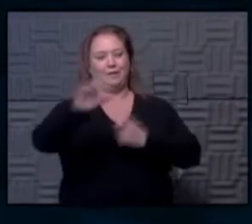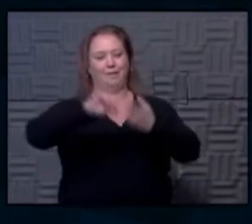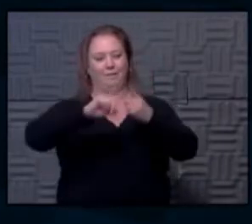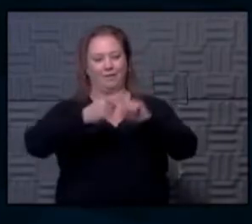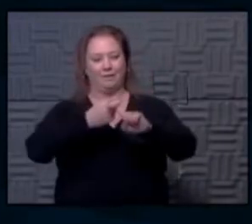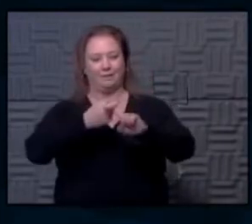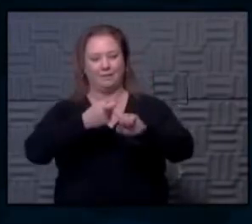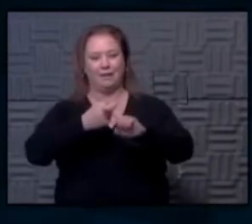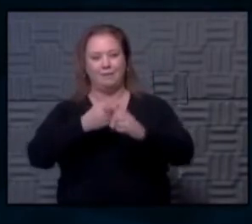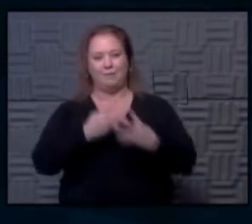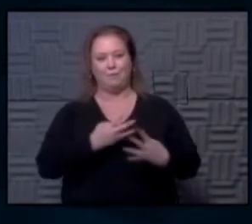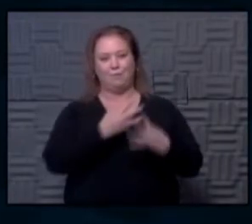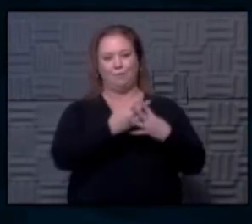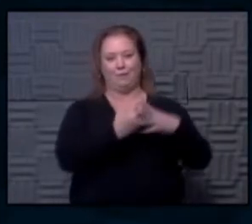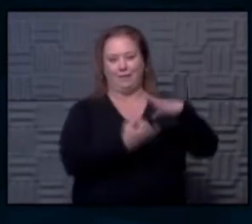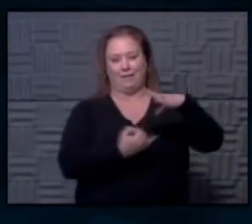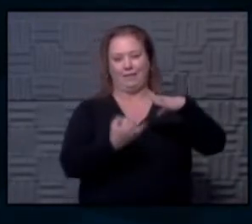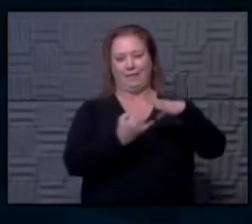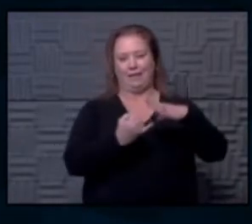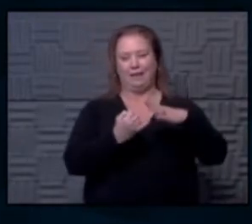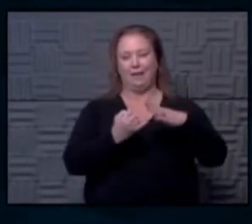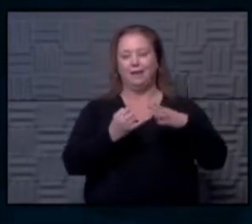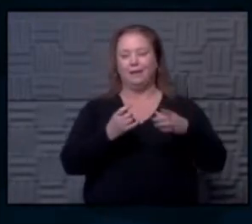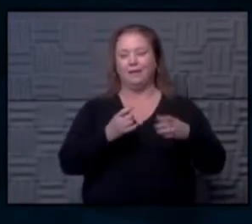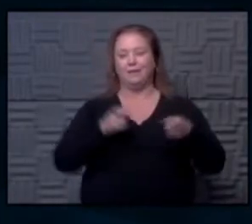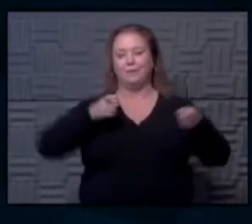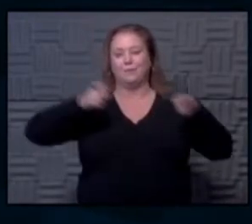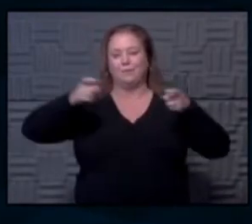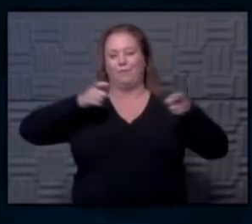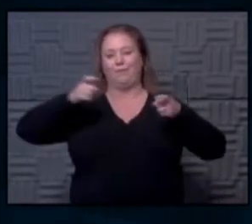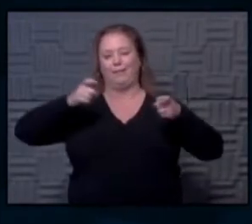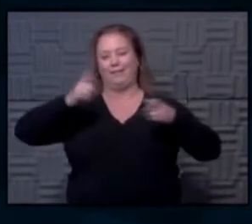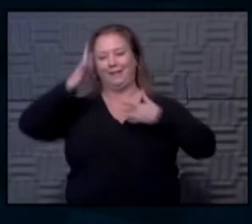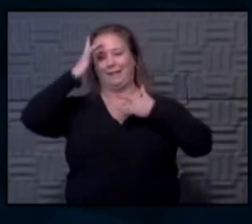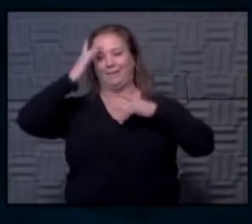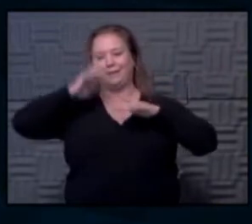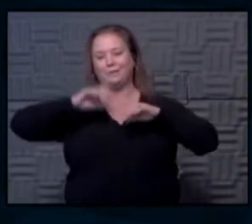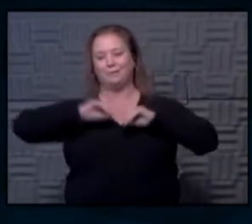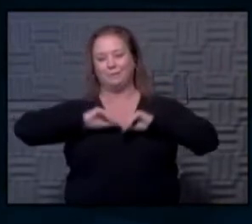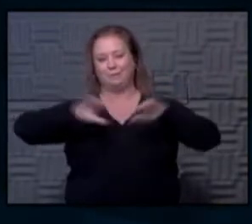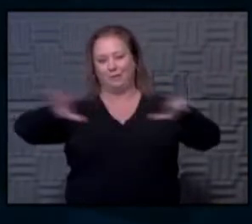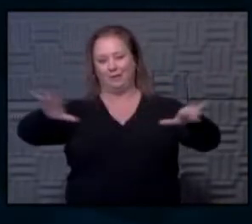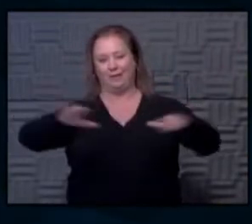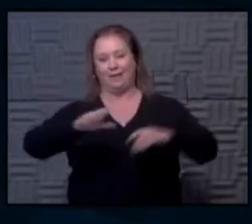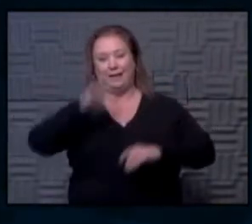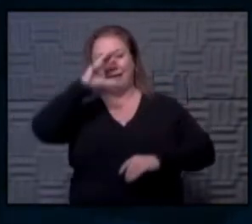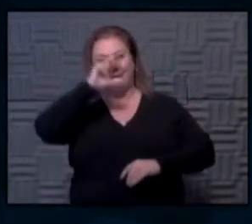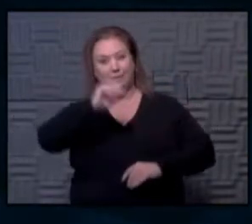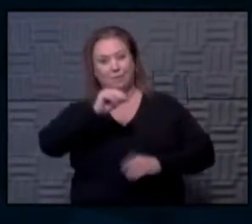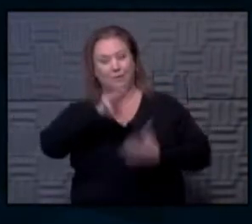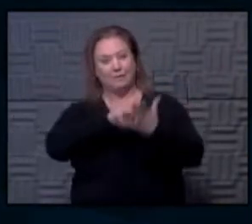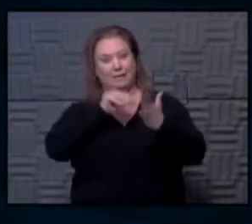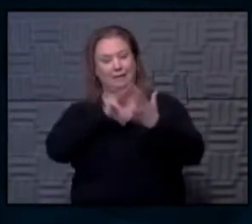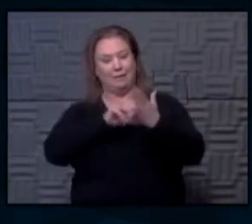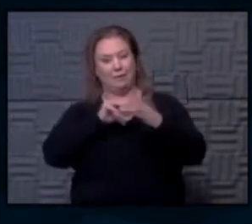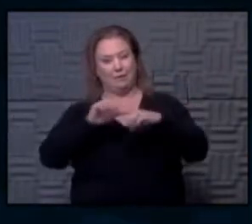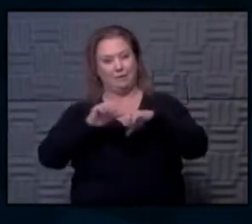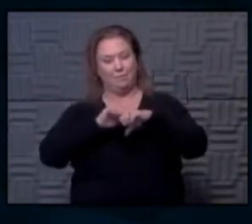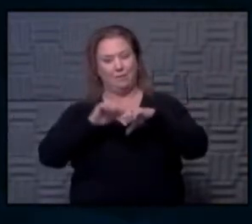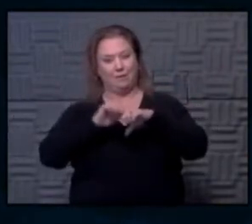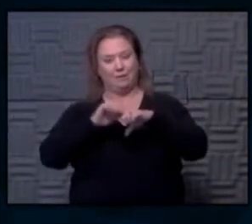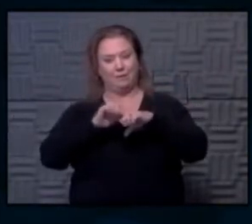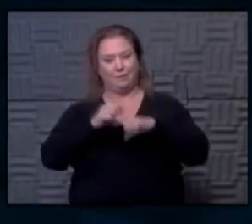friends about quarantining and the pillars of infection prevention and control. If these boys can learn it and practice